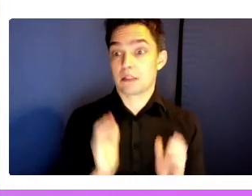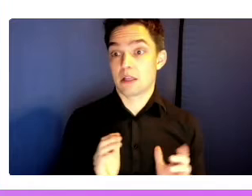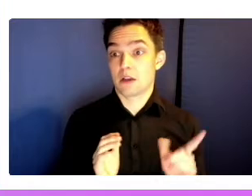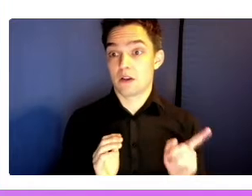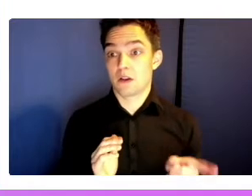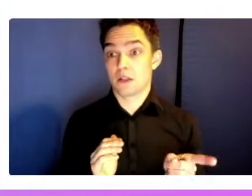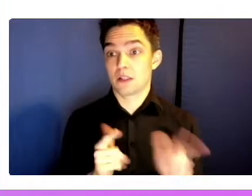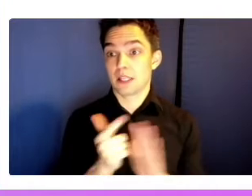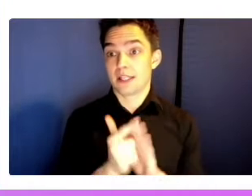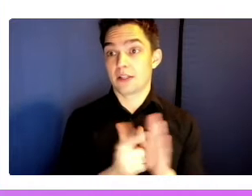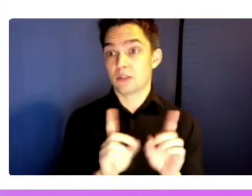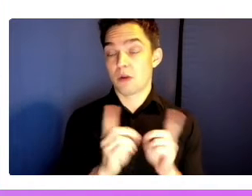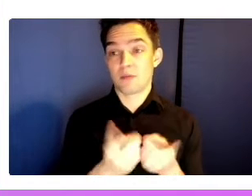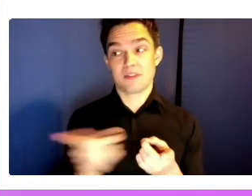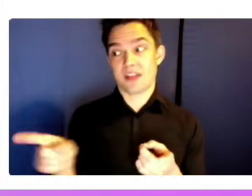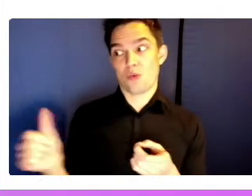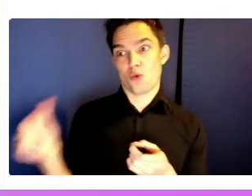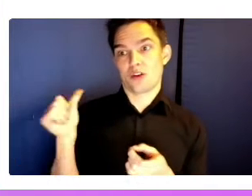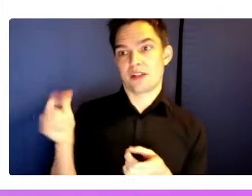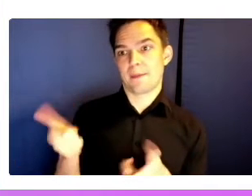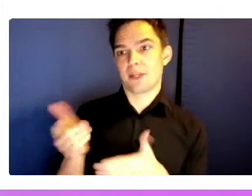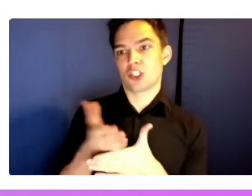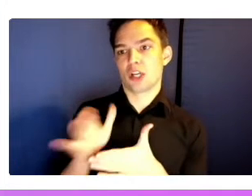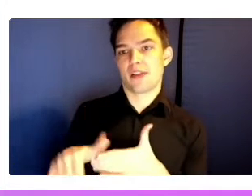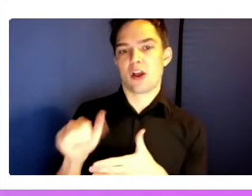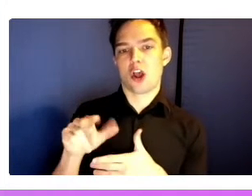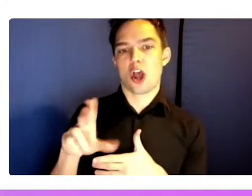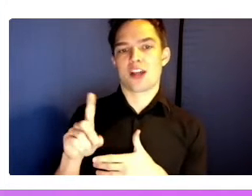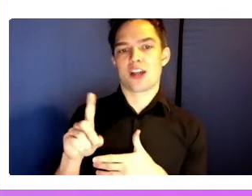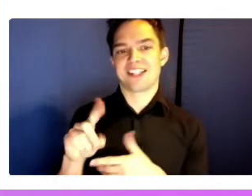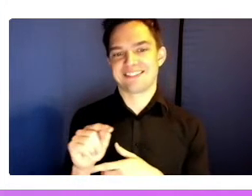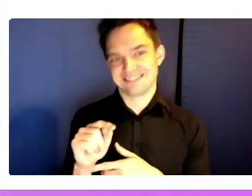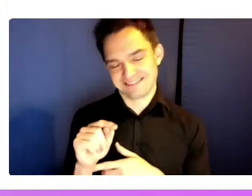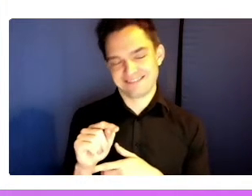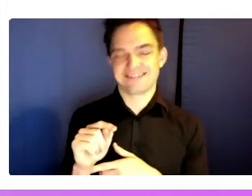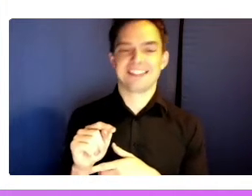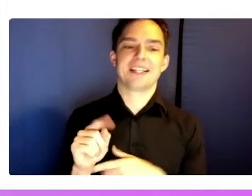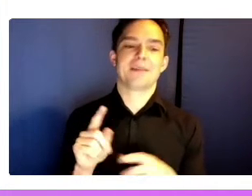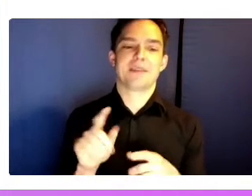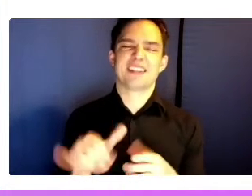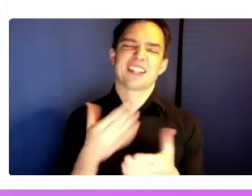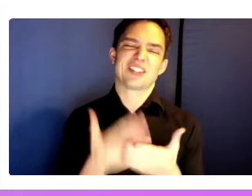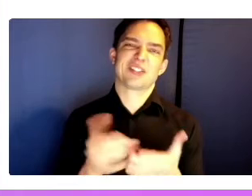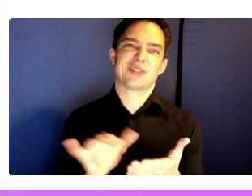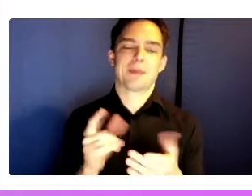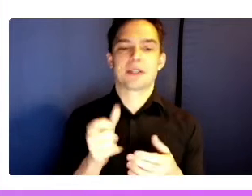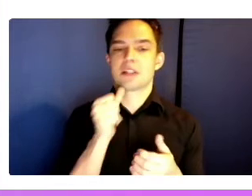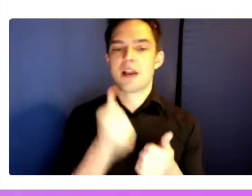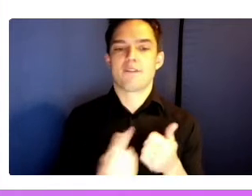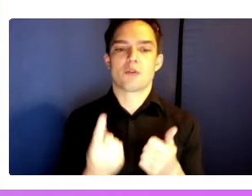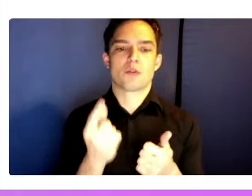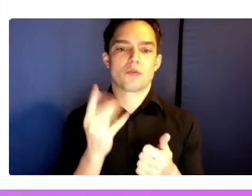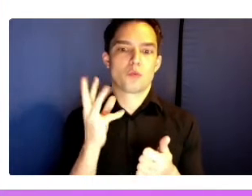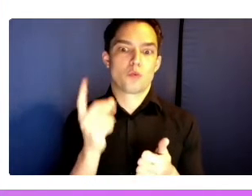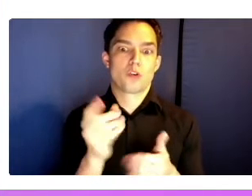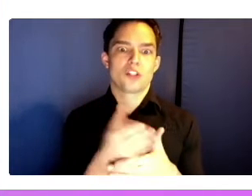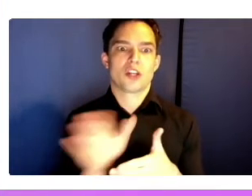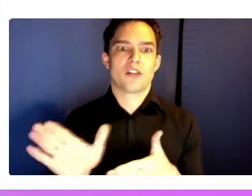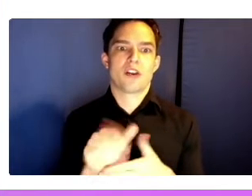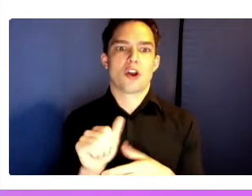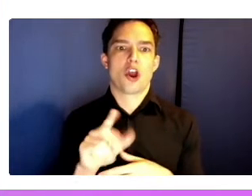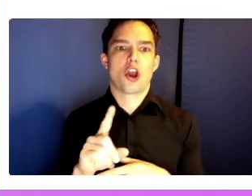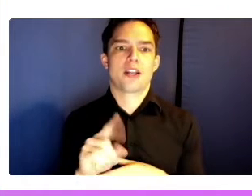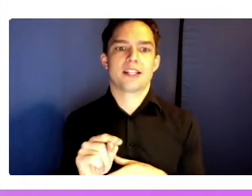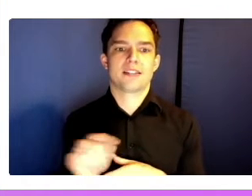the legal department, wouldn't let me share the audit, but it's also good because Not everyone would share their audits, share